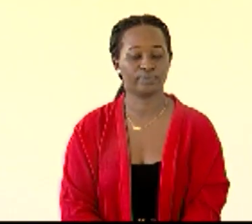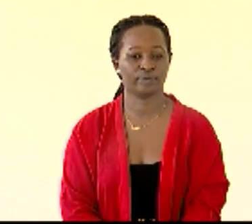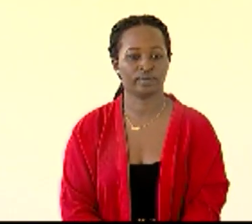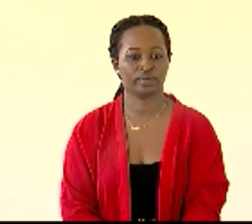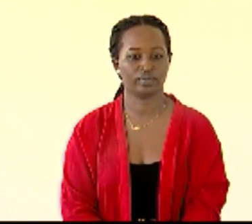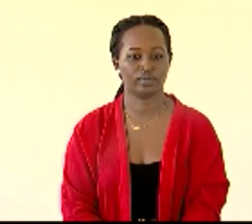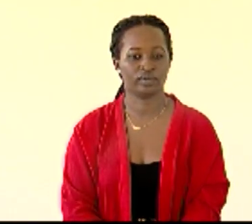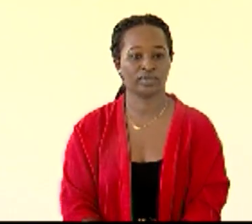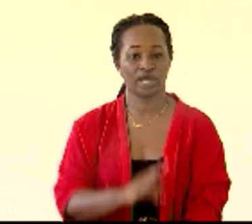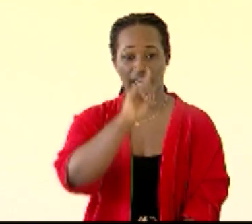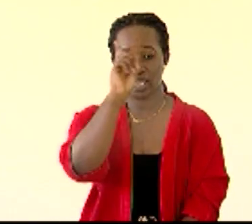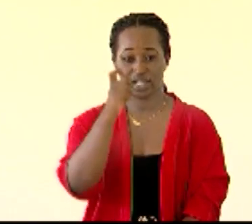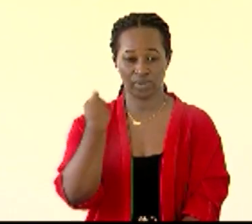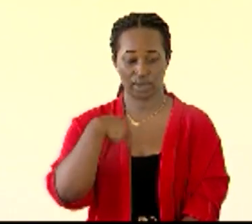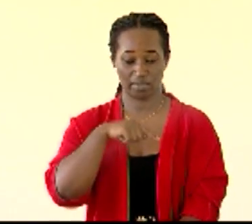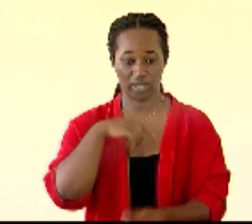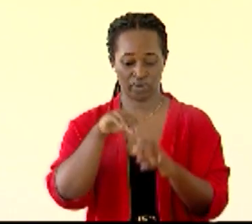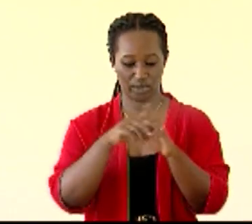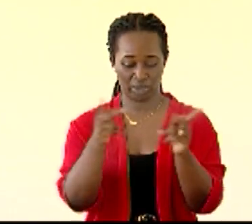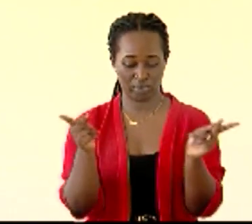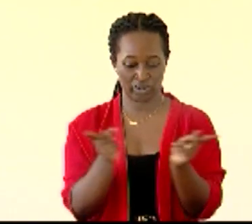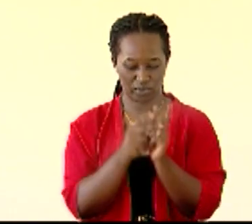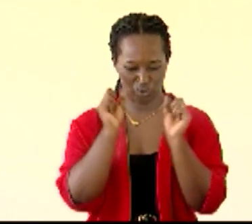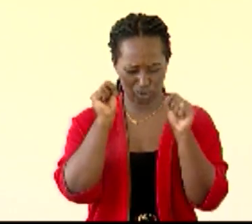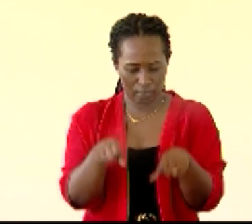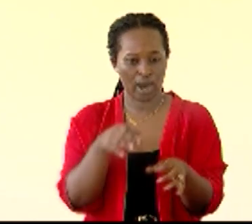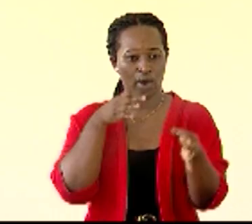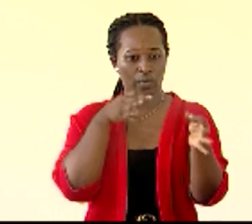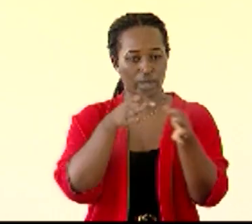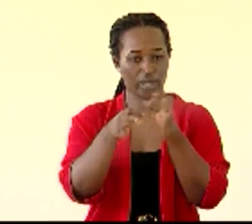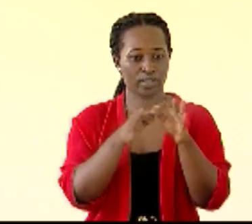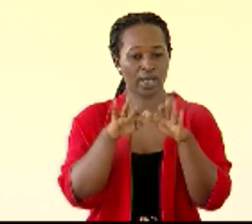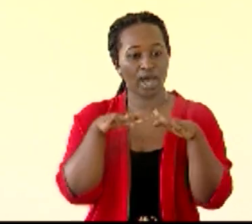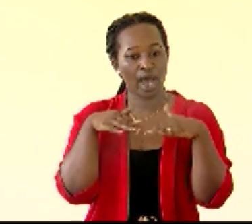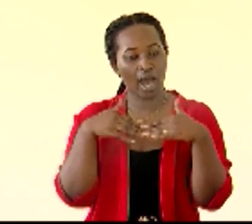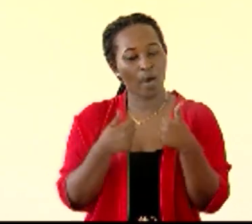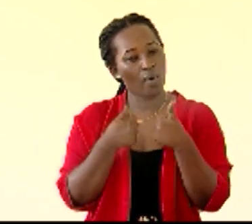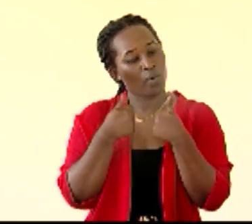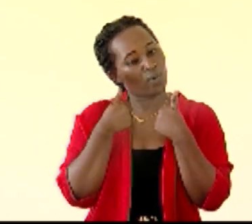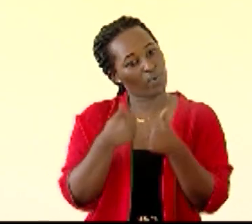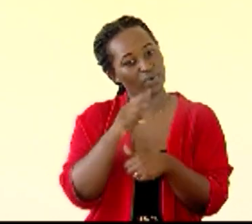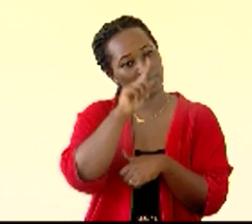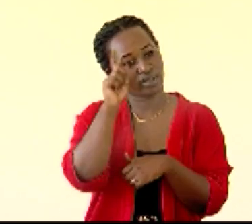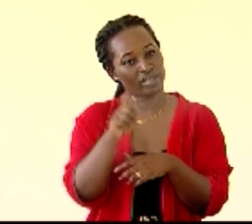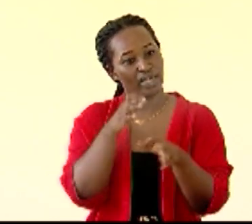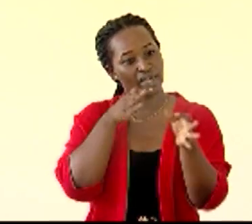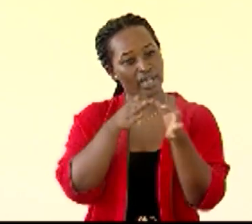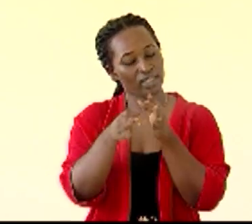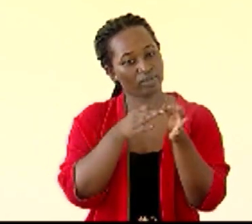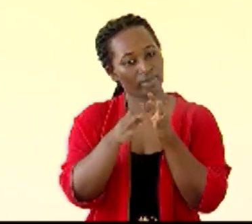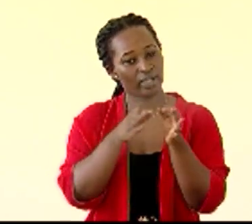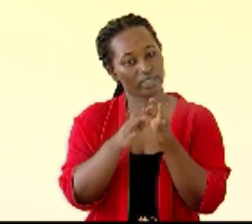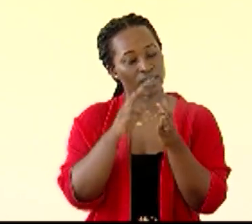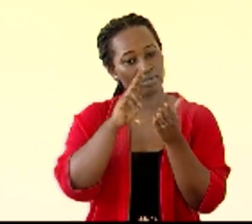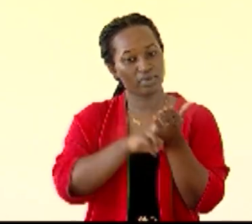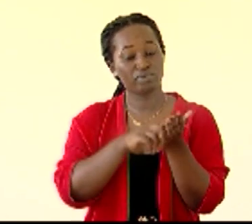Are we in position to explain how? Wonderful command questions. An explanation means you